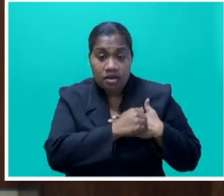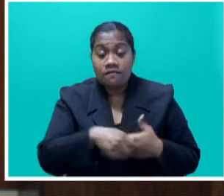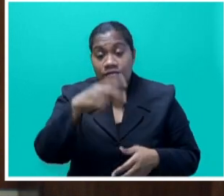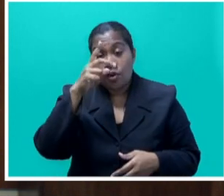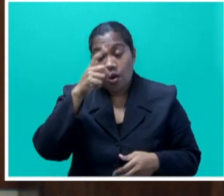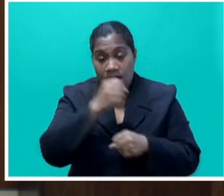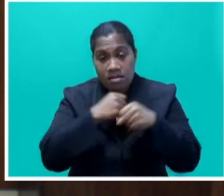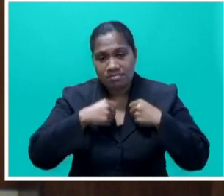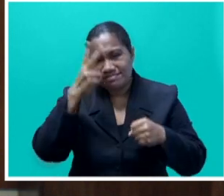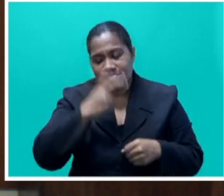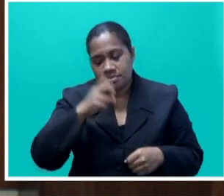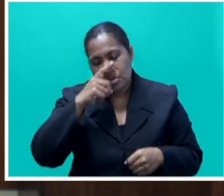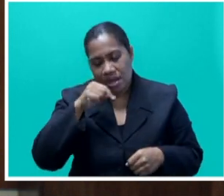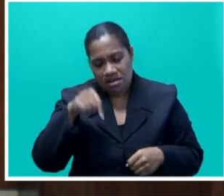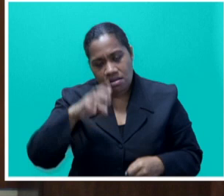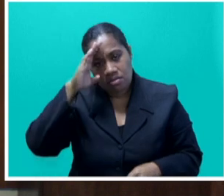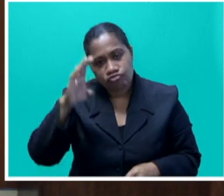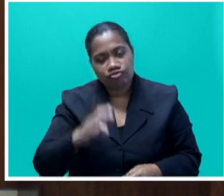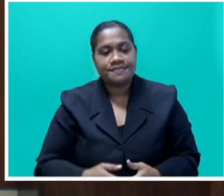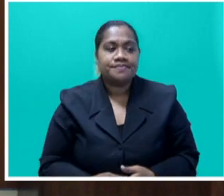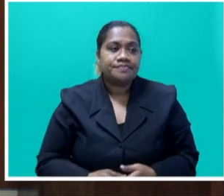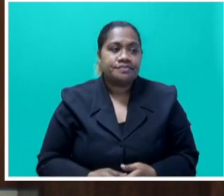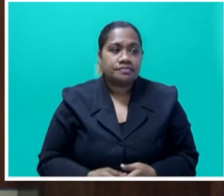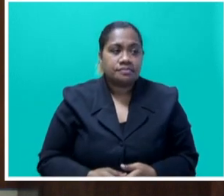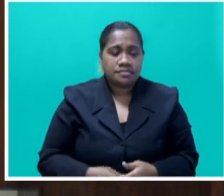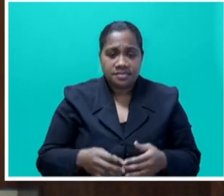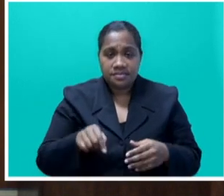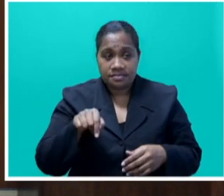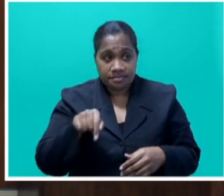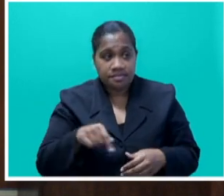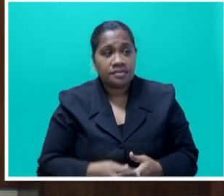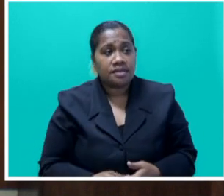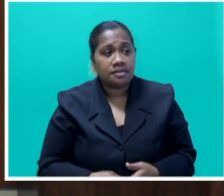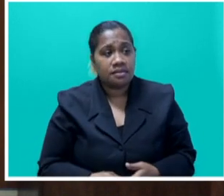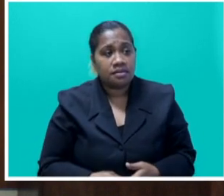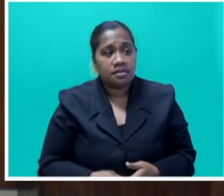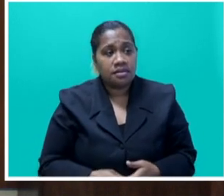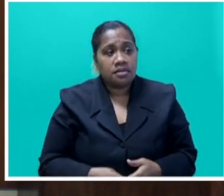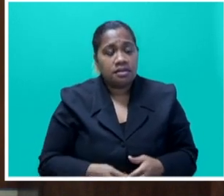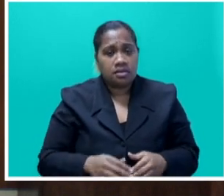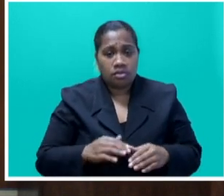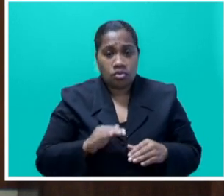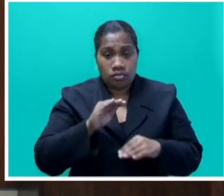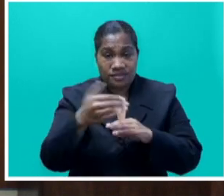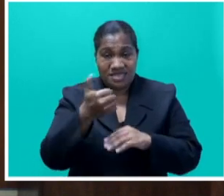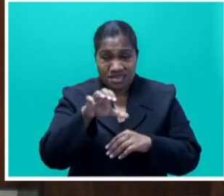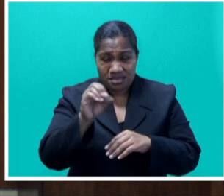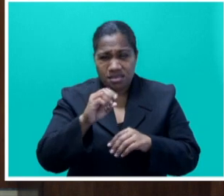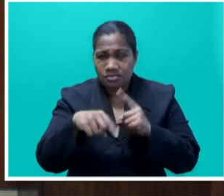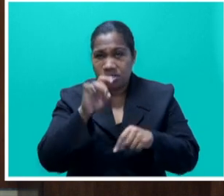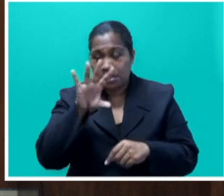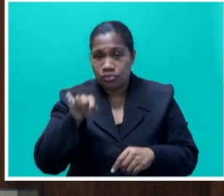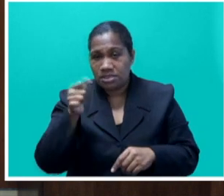persons in this beloved country. The proportion of older Fijians aged plus 60, I would use it, comprises of 10.6%